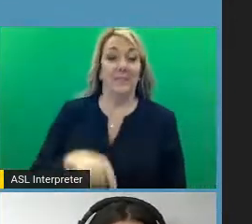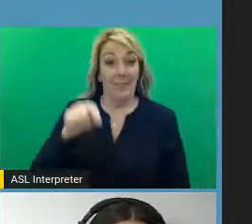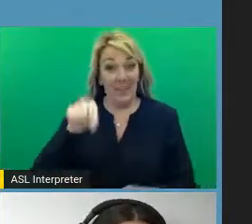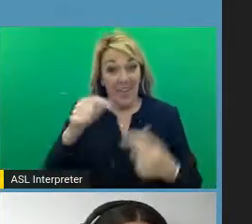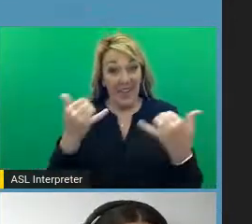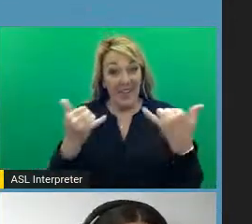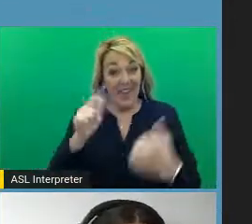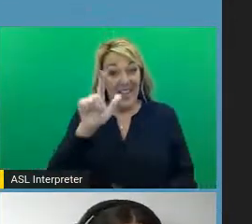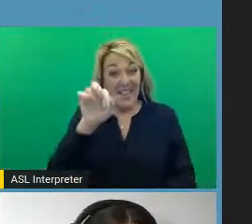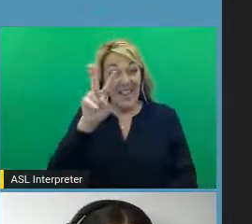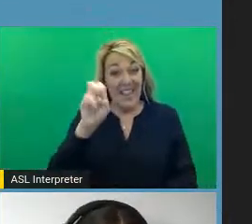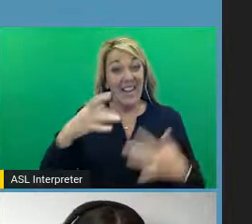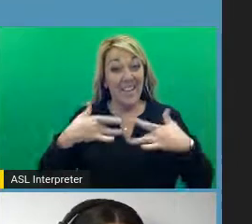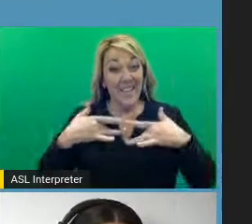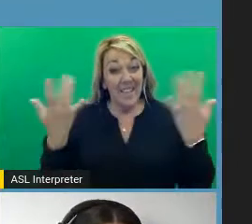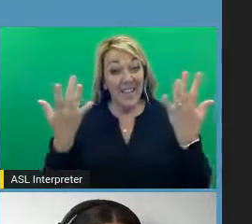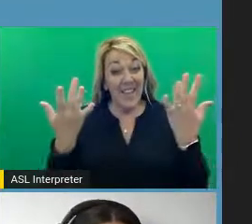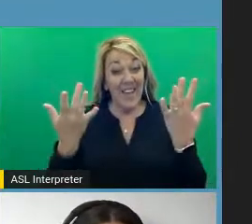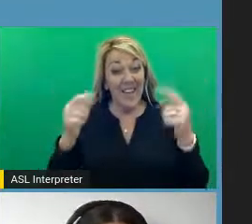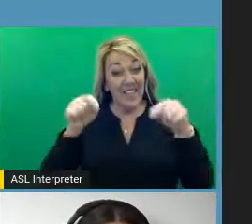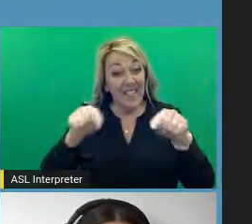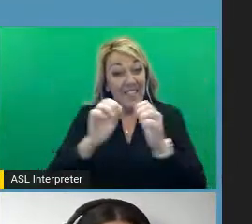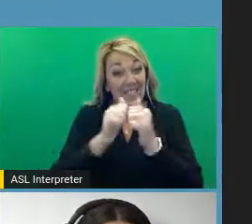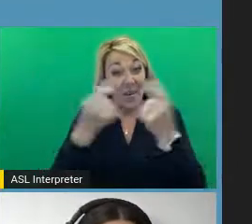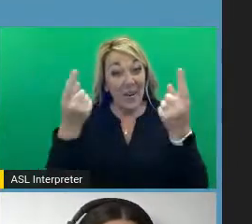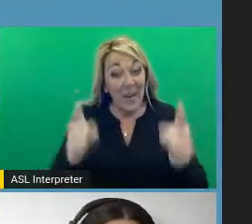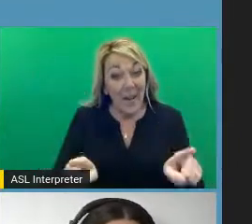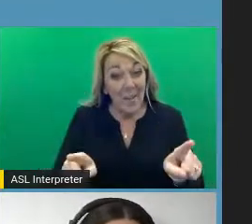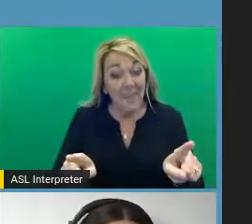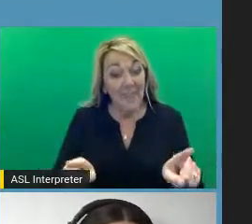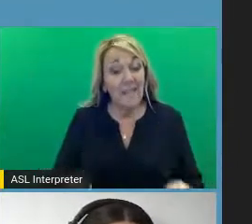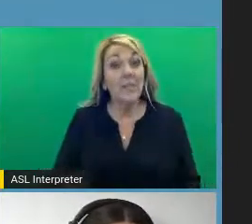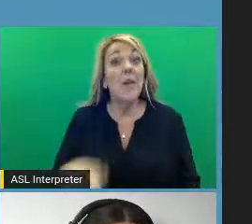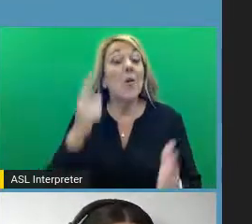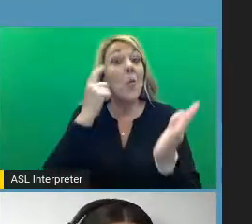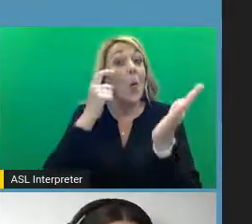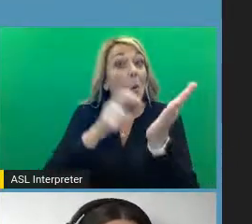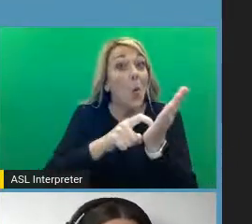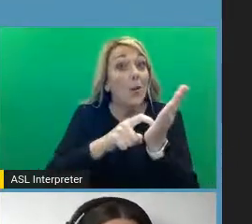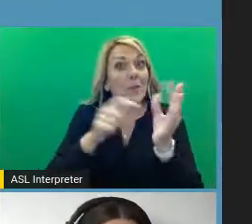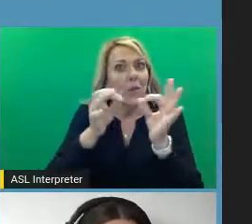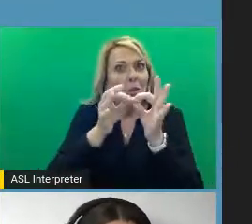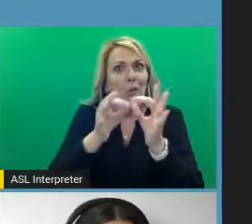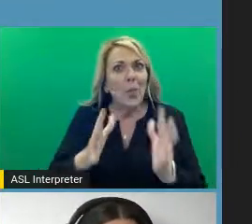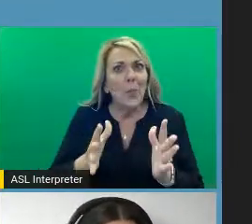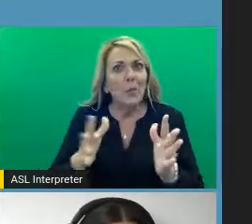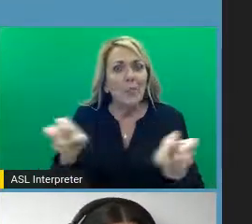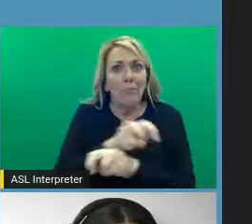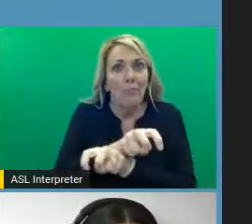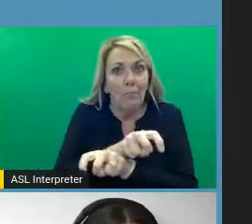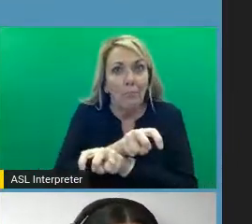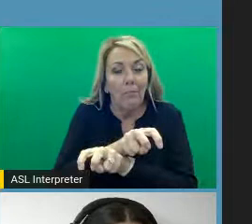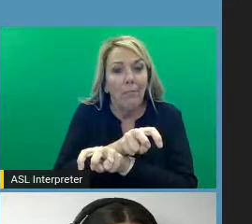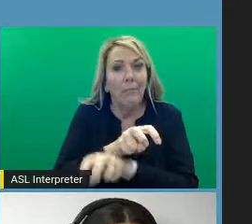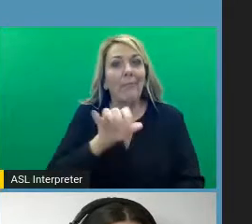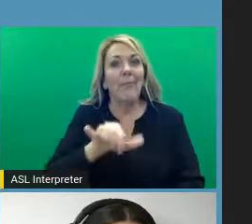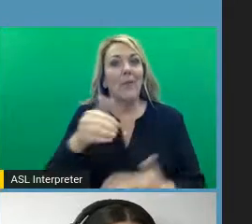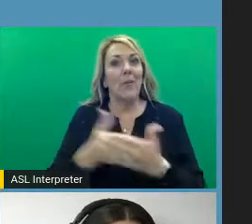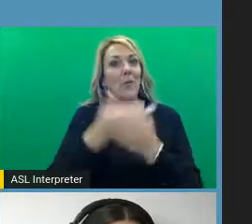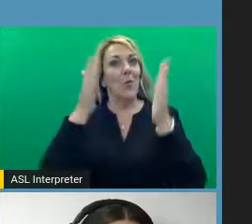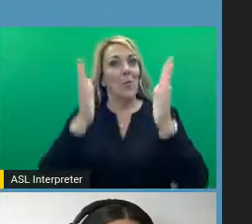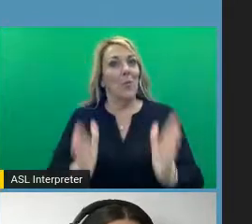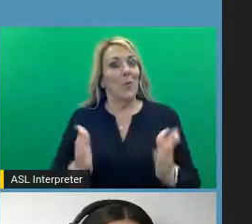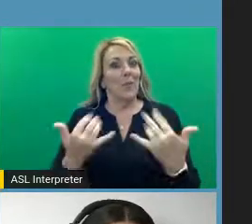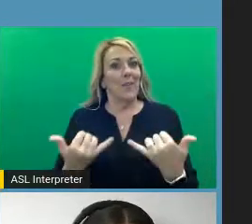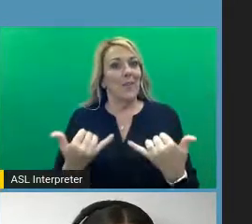live event. This is how it happens. One thing that you will just notice, our interpreters switched. We have a new person.